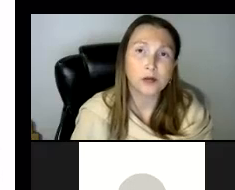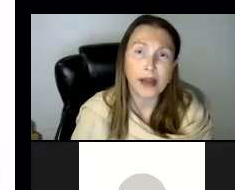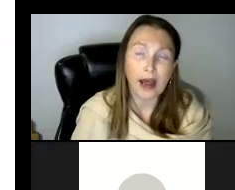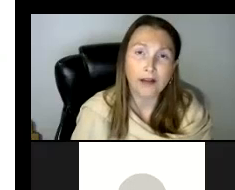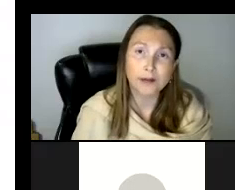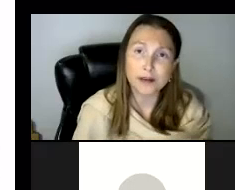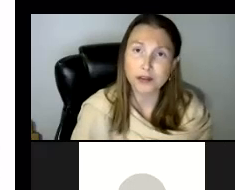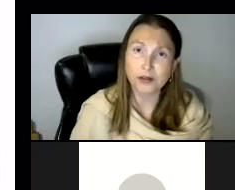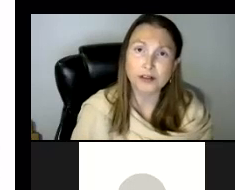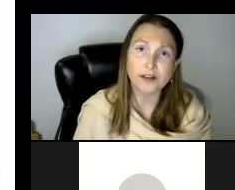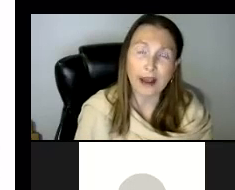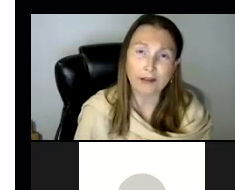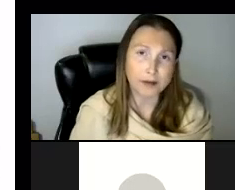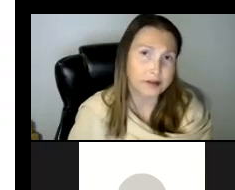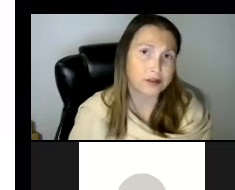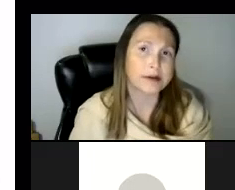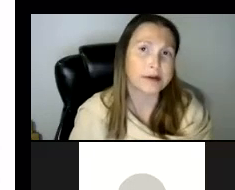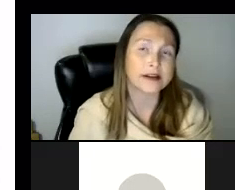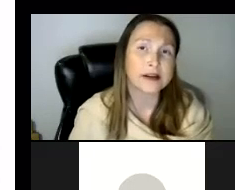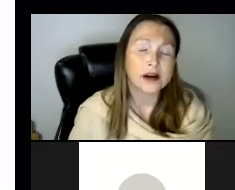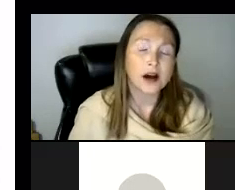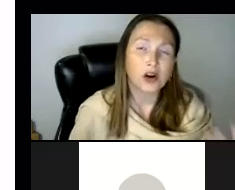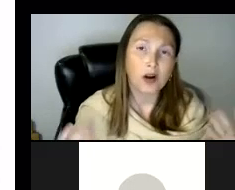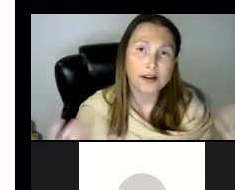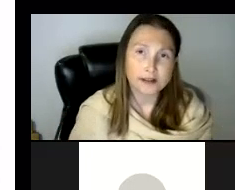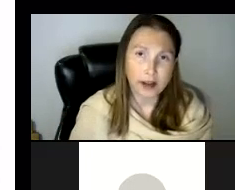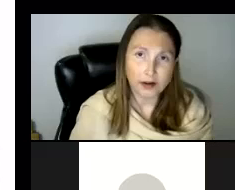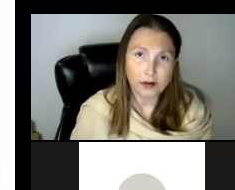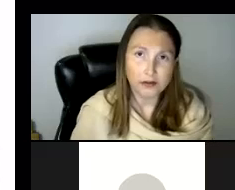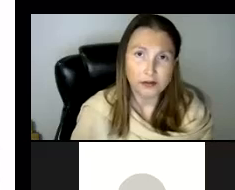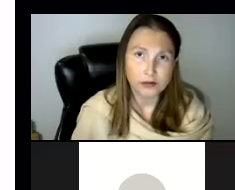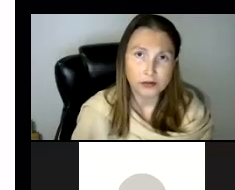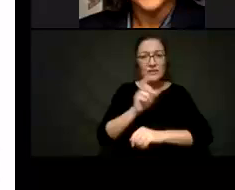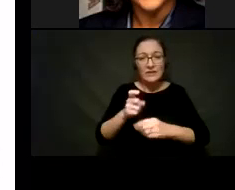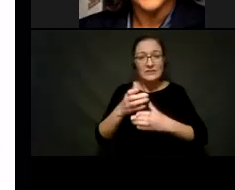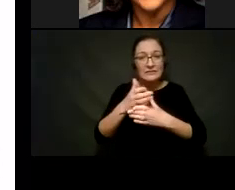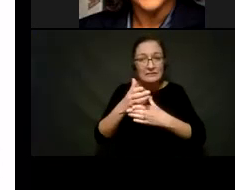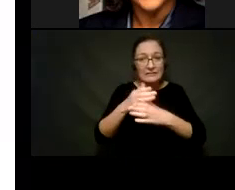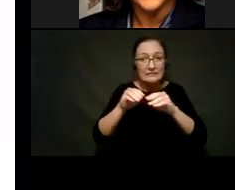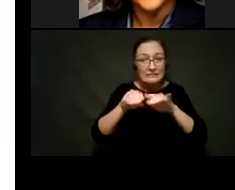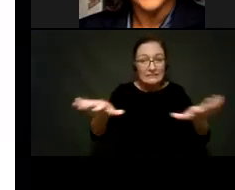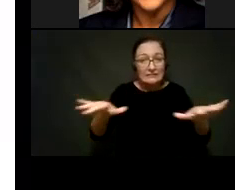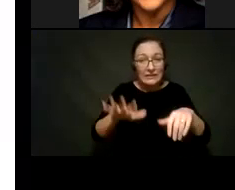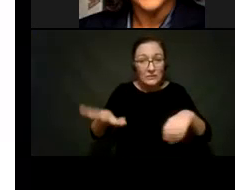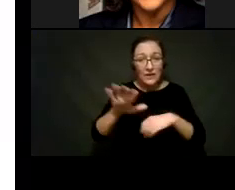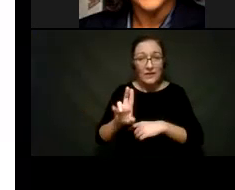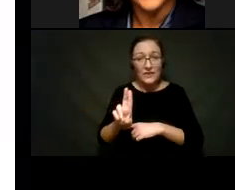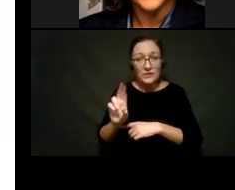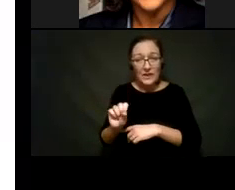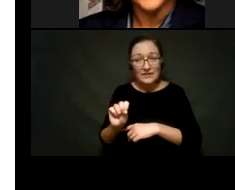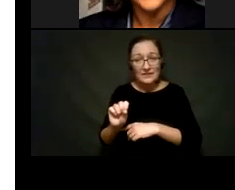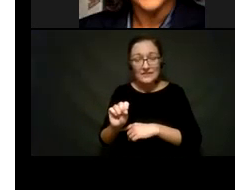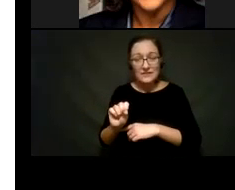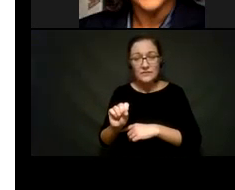So we have limited doses and they have to be distributed across the entire US. So Virginia has